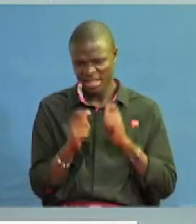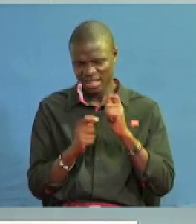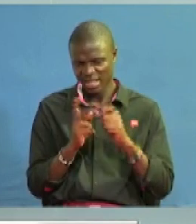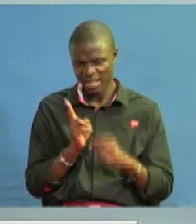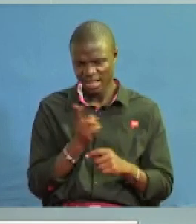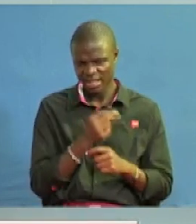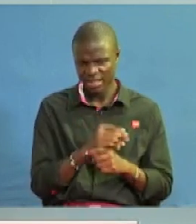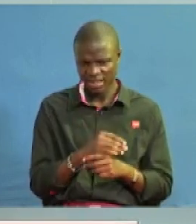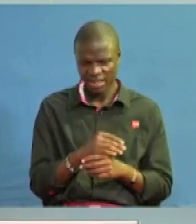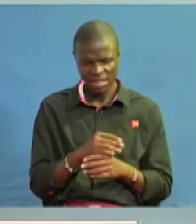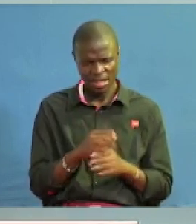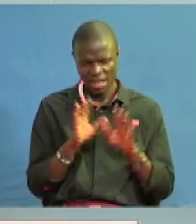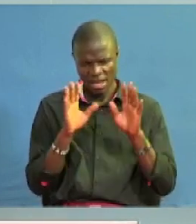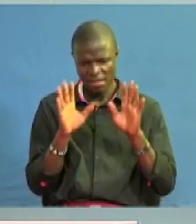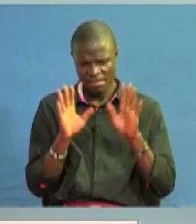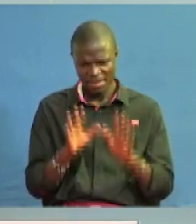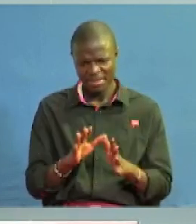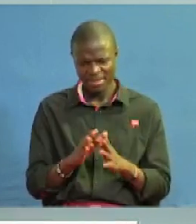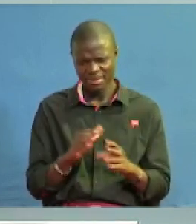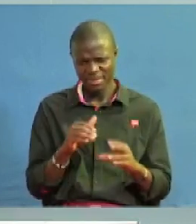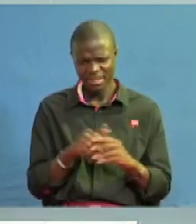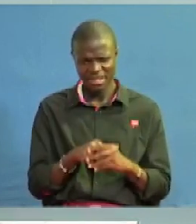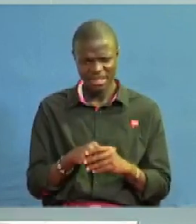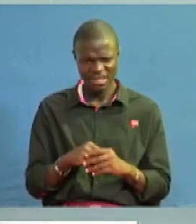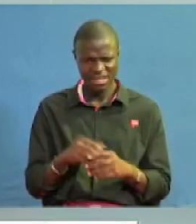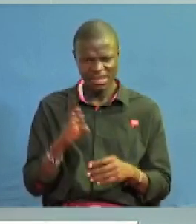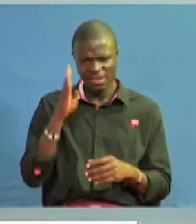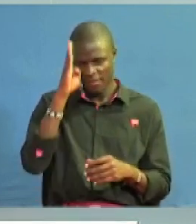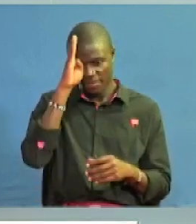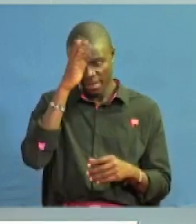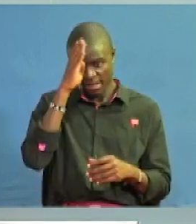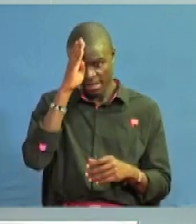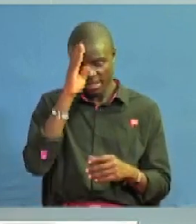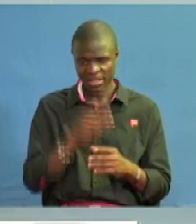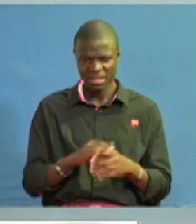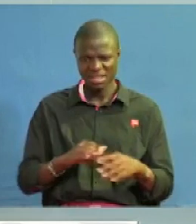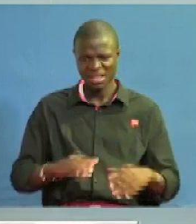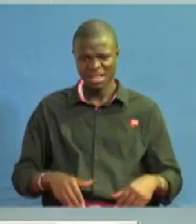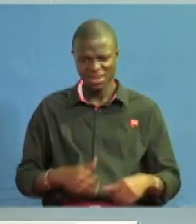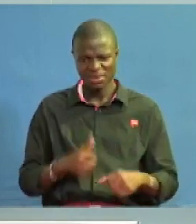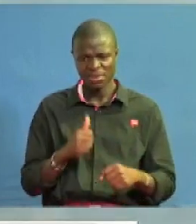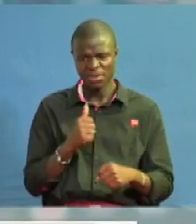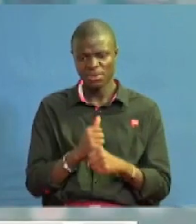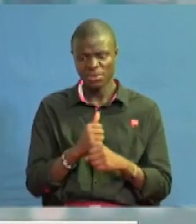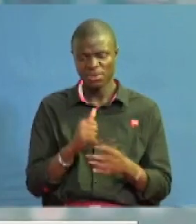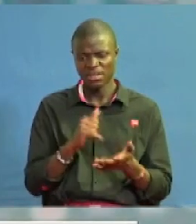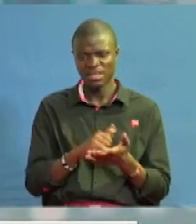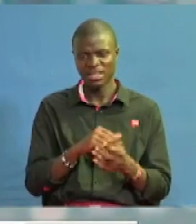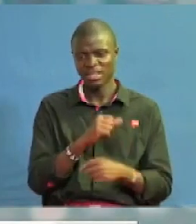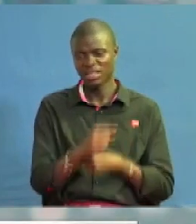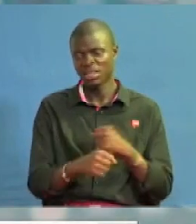this is for somebody in Mashinani who is hearing that word for the first time, and how does stock market work? All right,